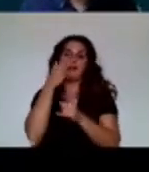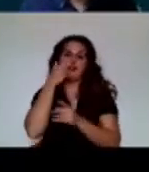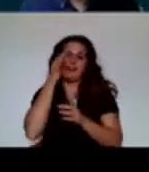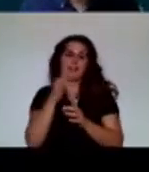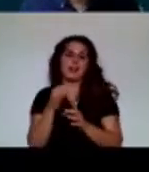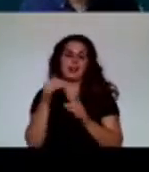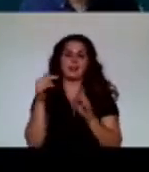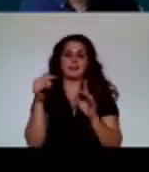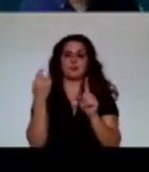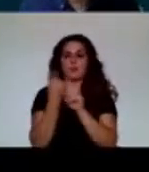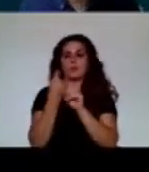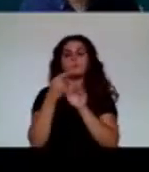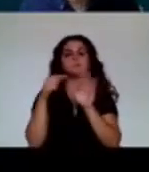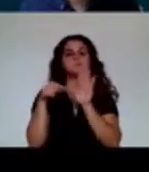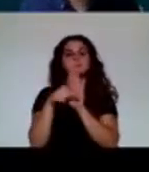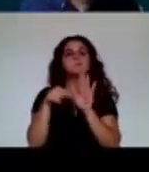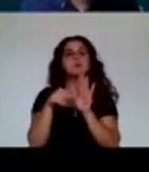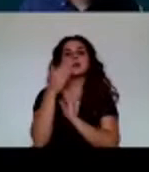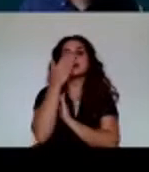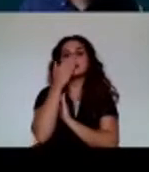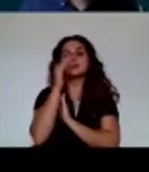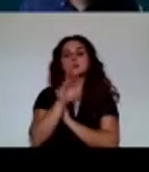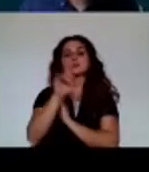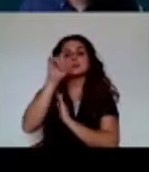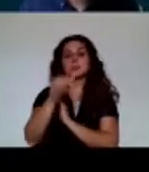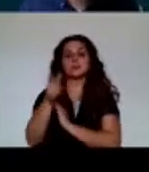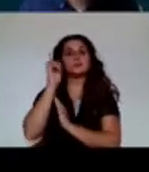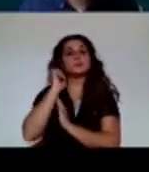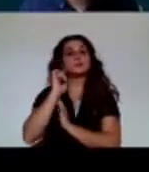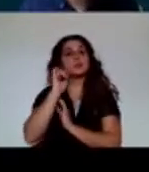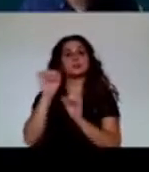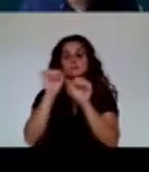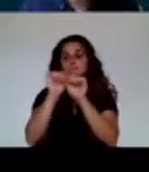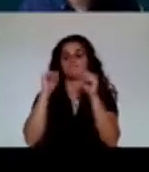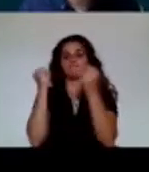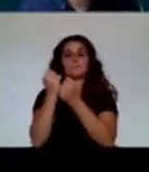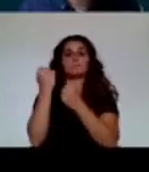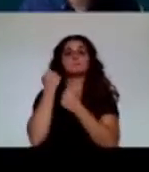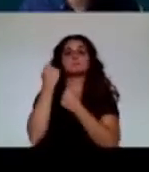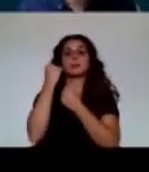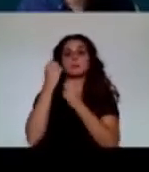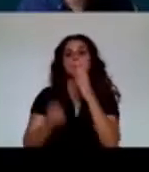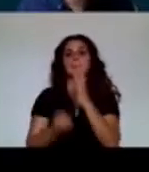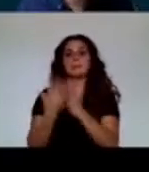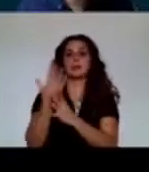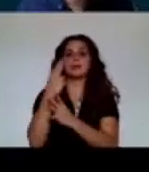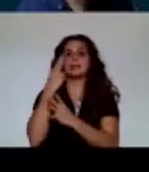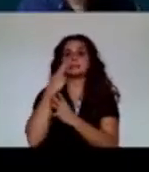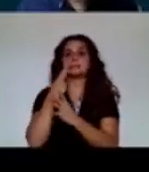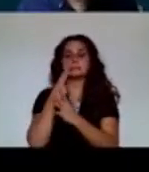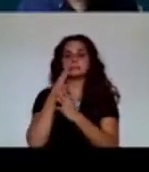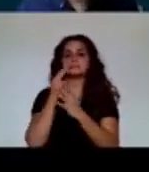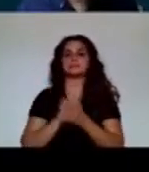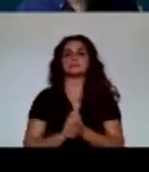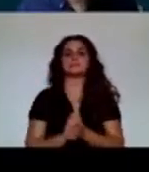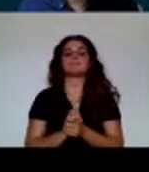attitudes, and very important, also the social power to create racial inequalities. So racism is